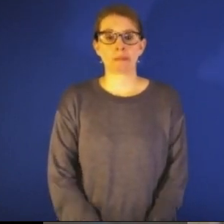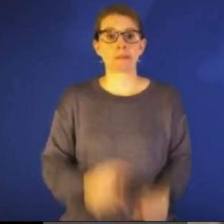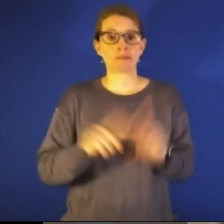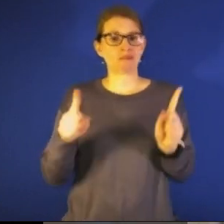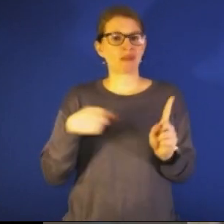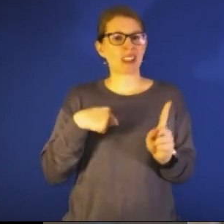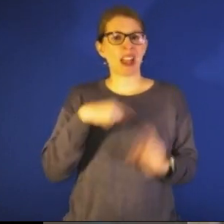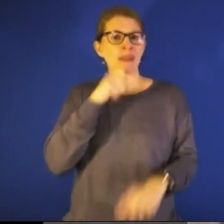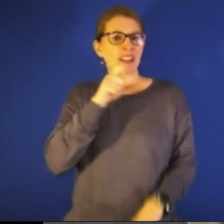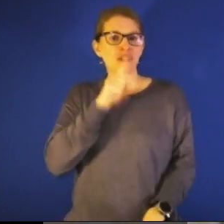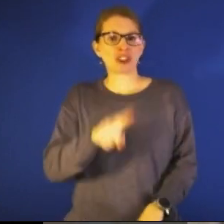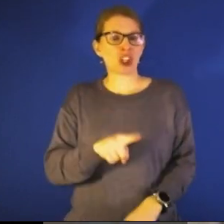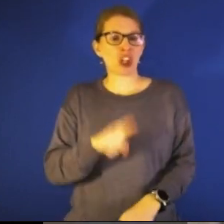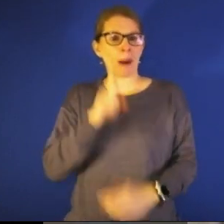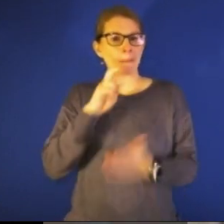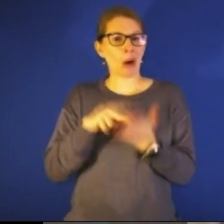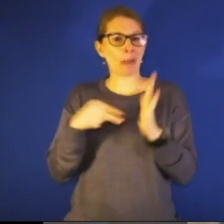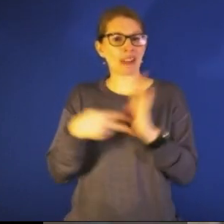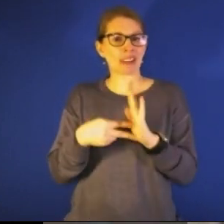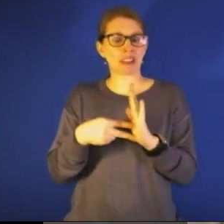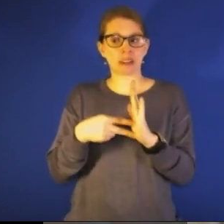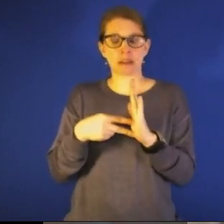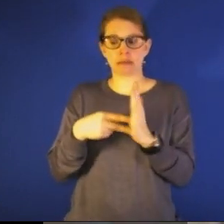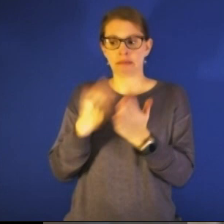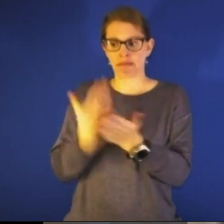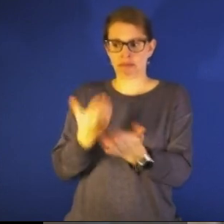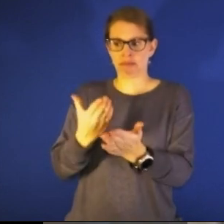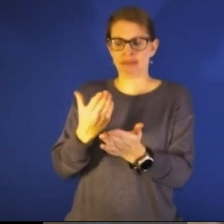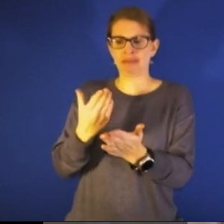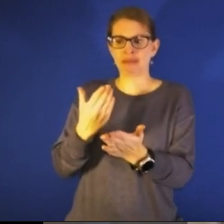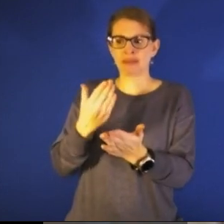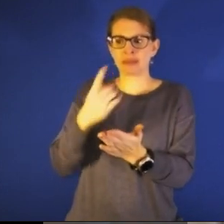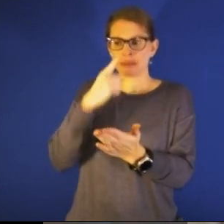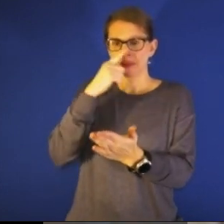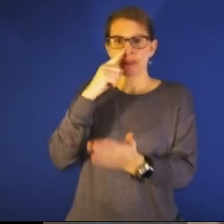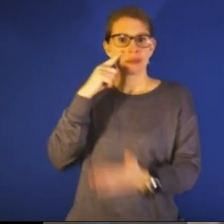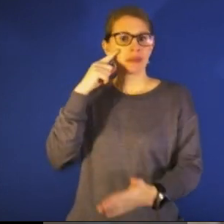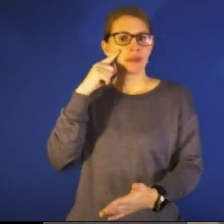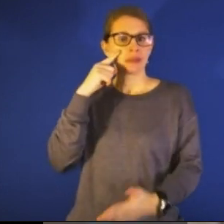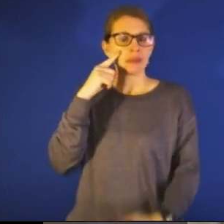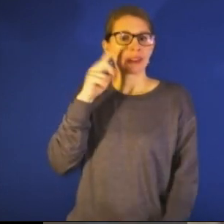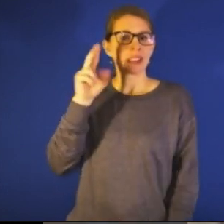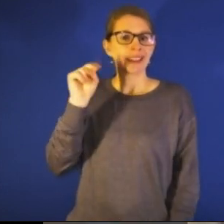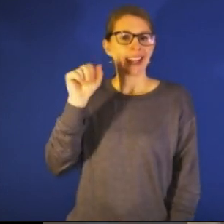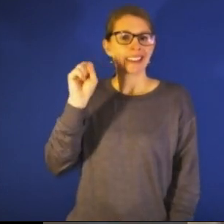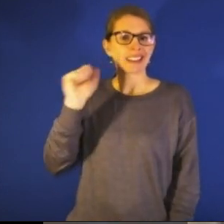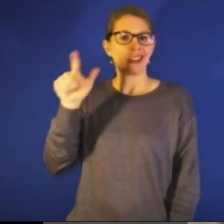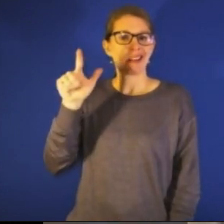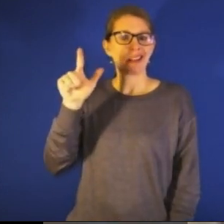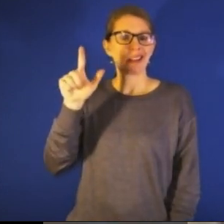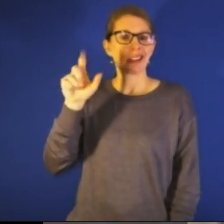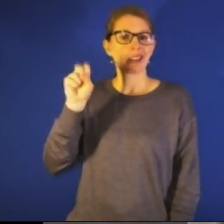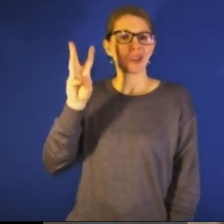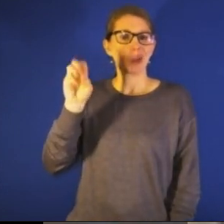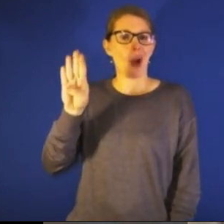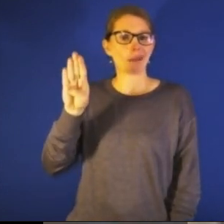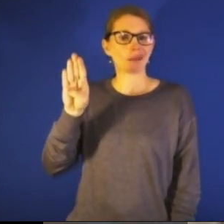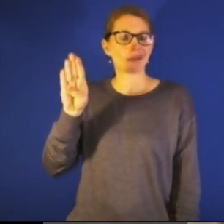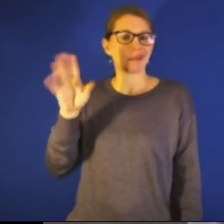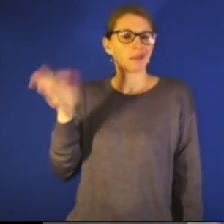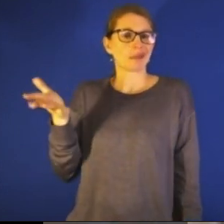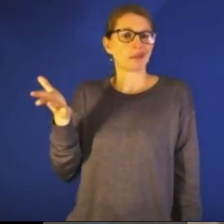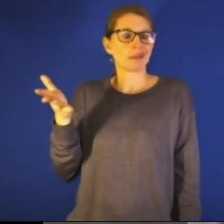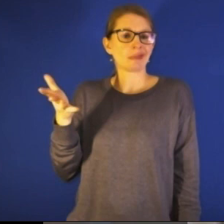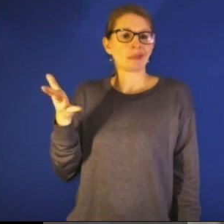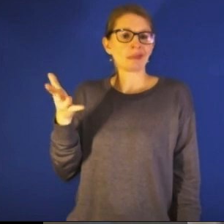I'm not sure of the purpose. I mean, we have validated nasal swabs, anterior nares. So, I mean, it's not invasive.